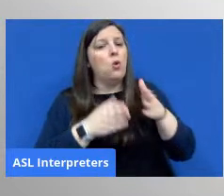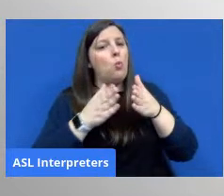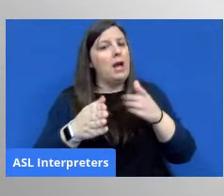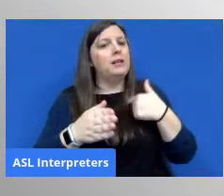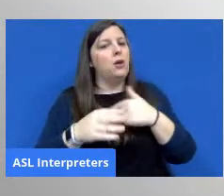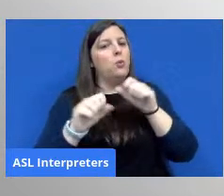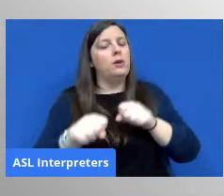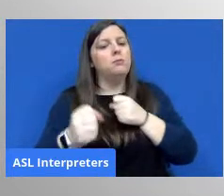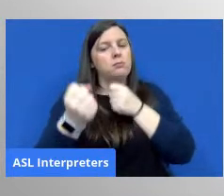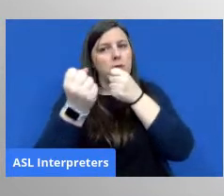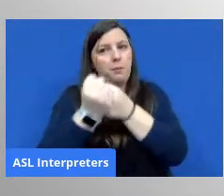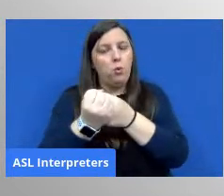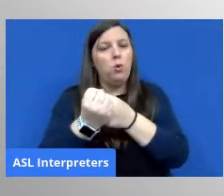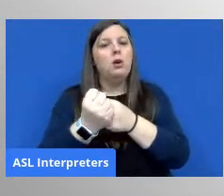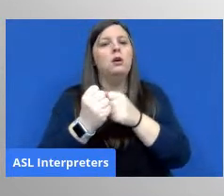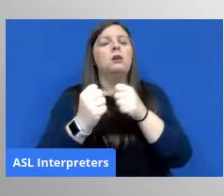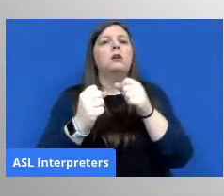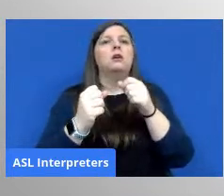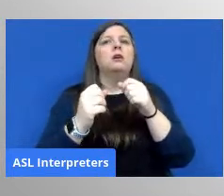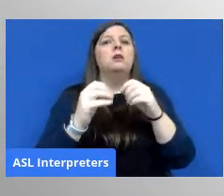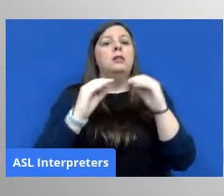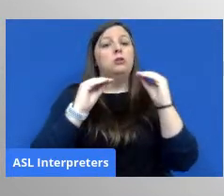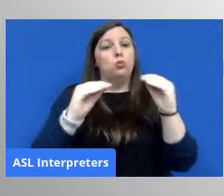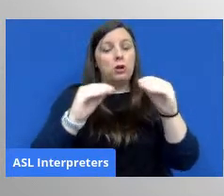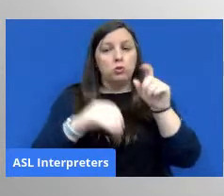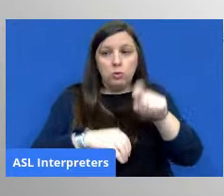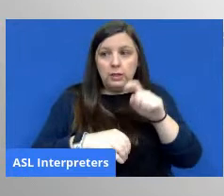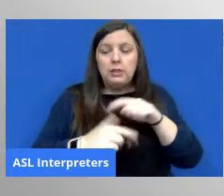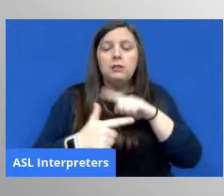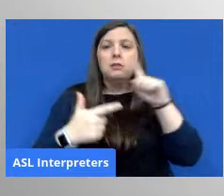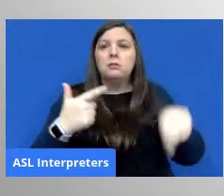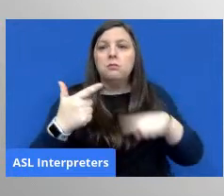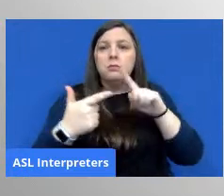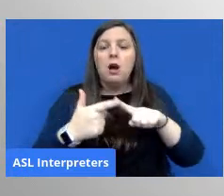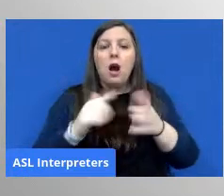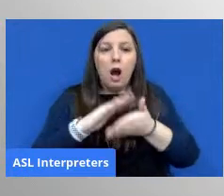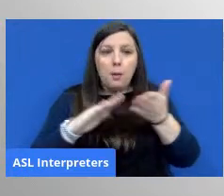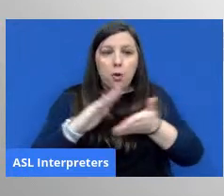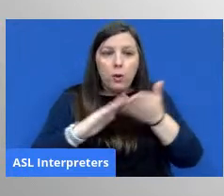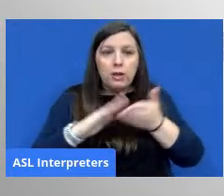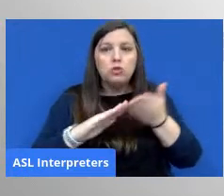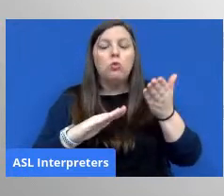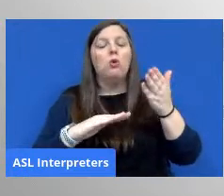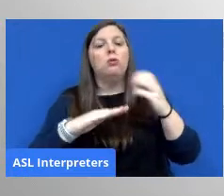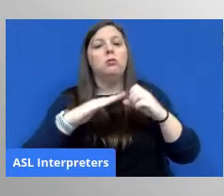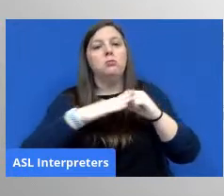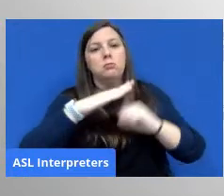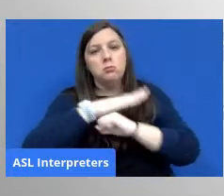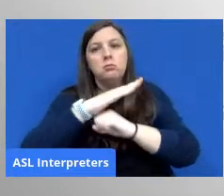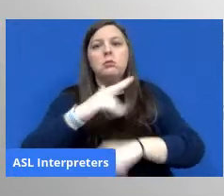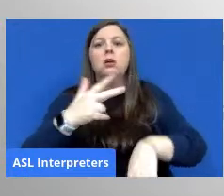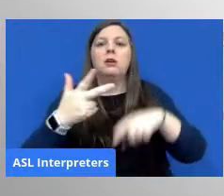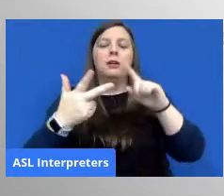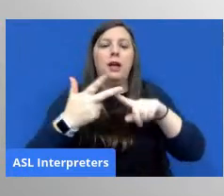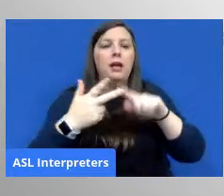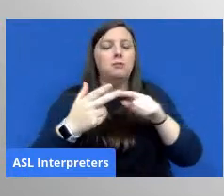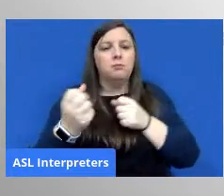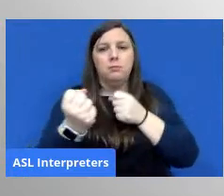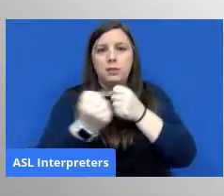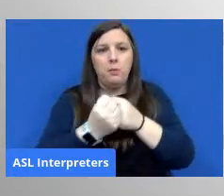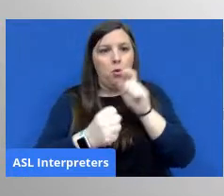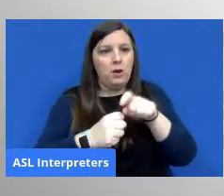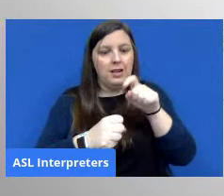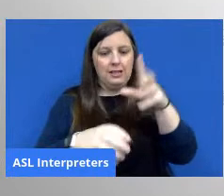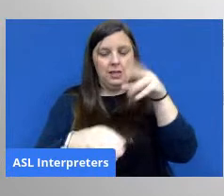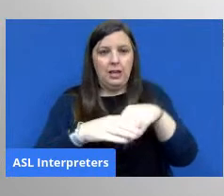instructional needs, operational infrastructure, support, and personnel needs of the district. And as many of you have